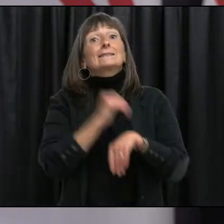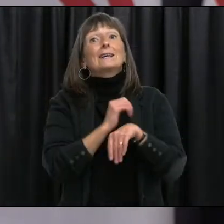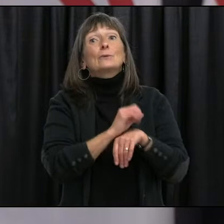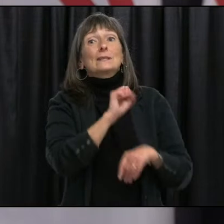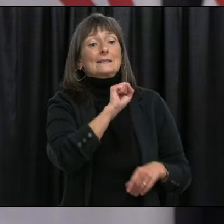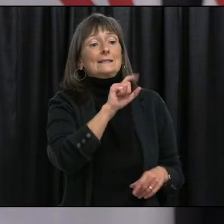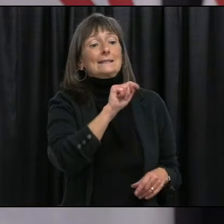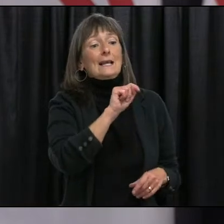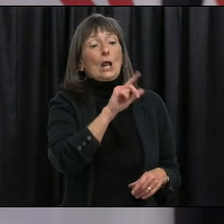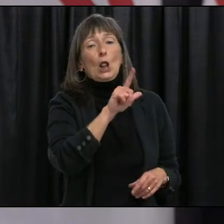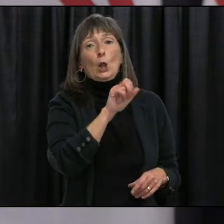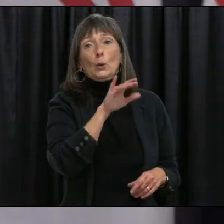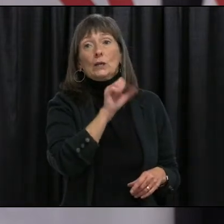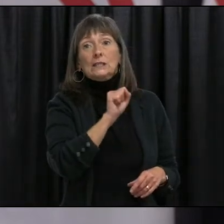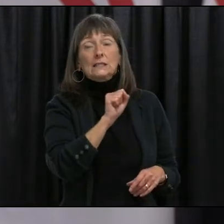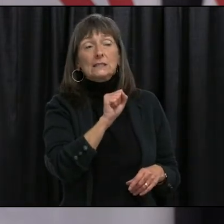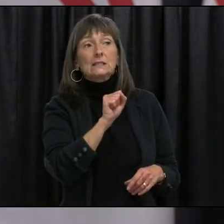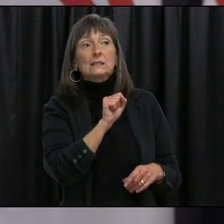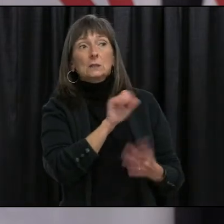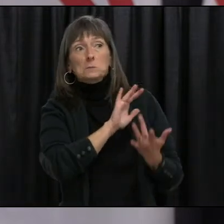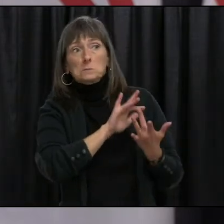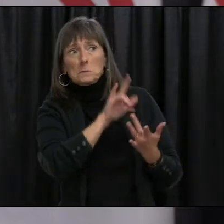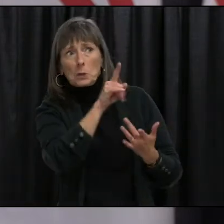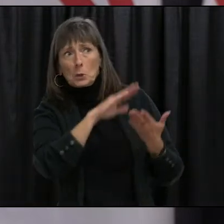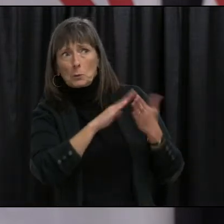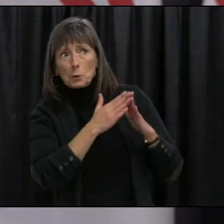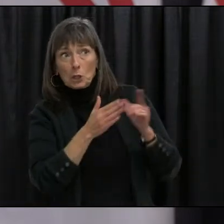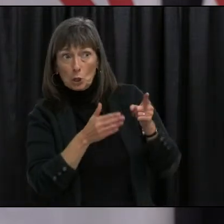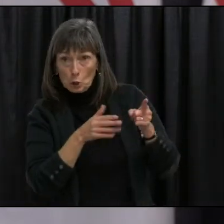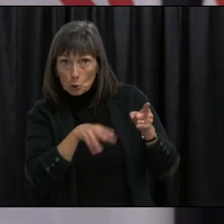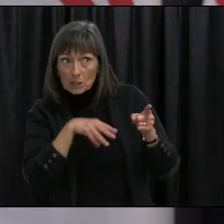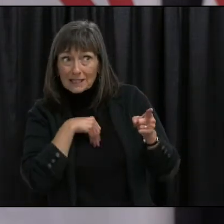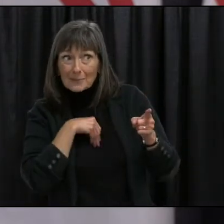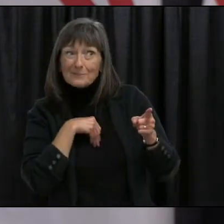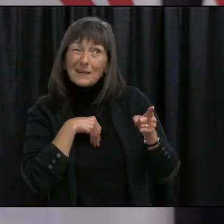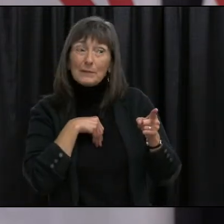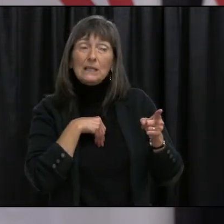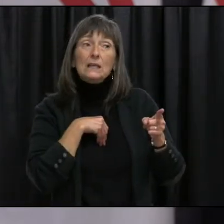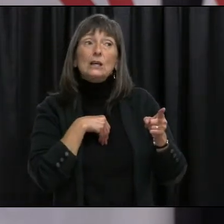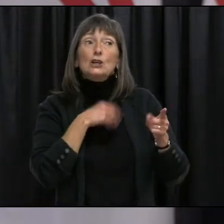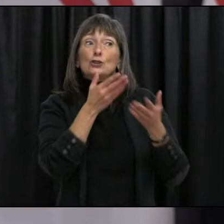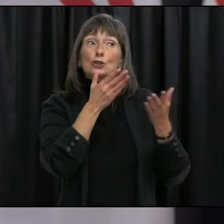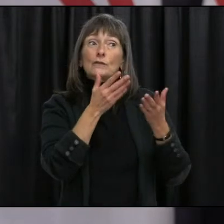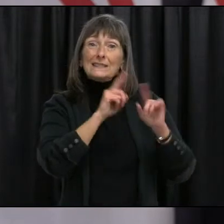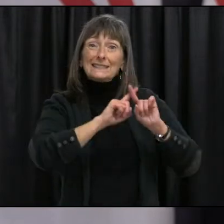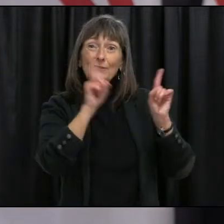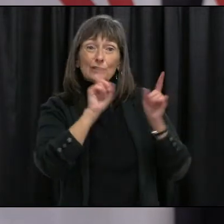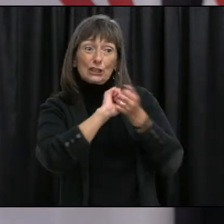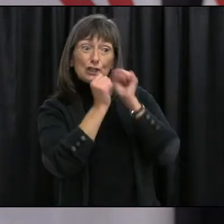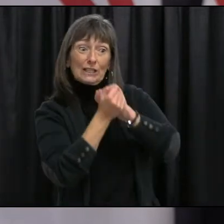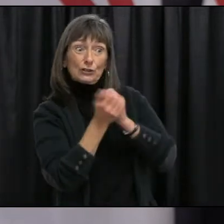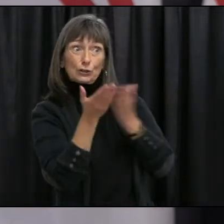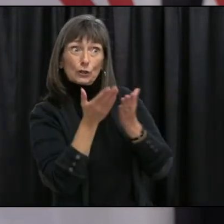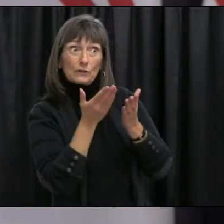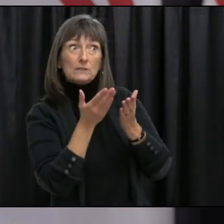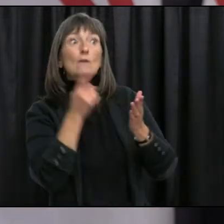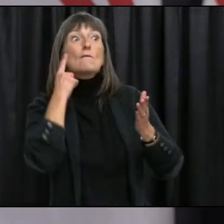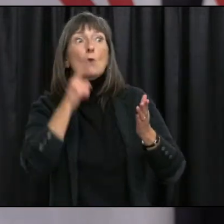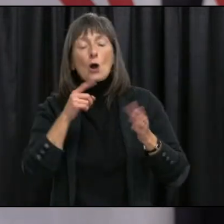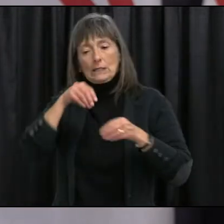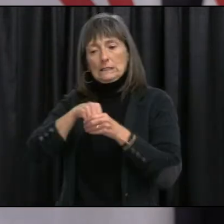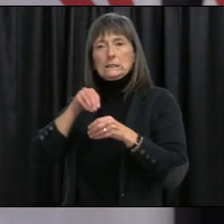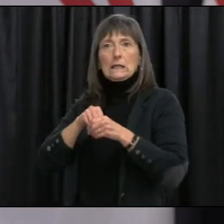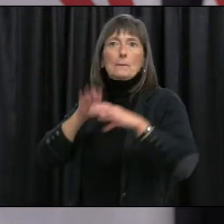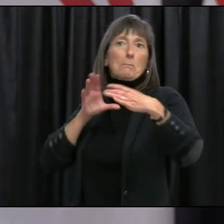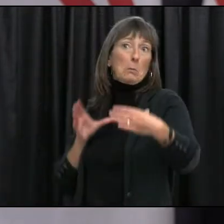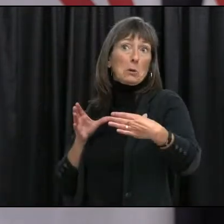the community was whether or not the community would accept a slightly different level of service to avoid having someone in that category